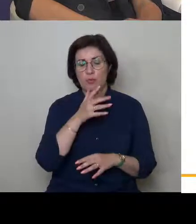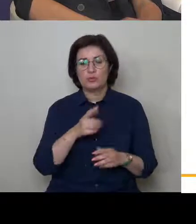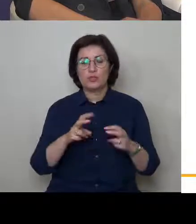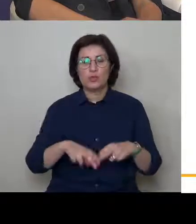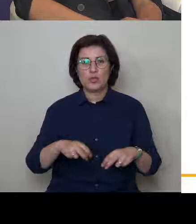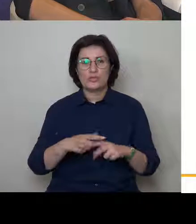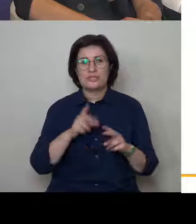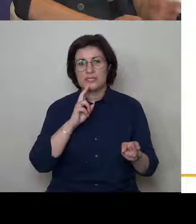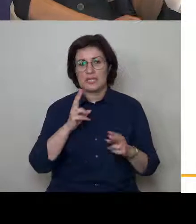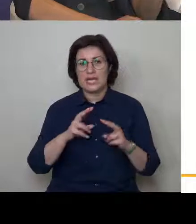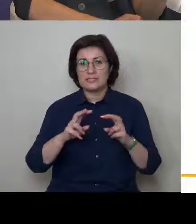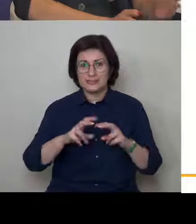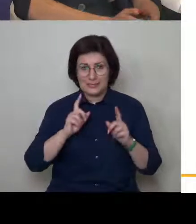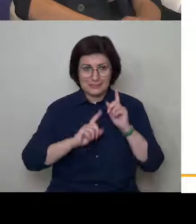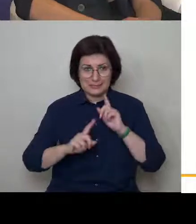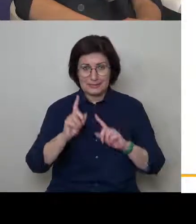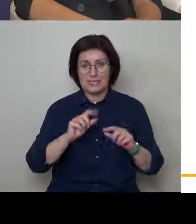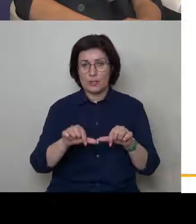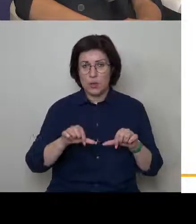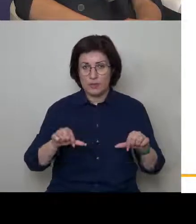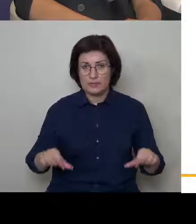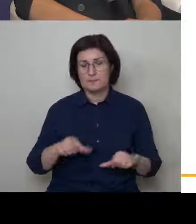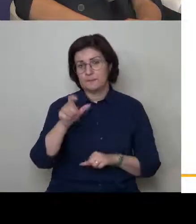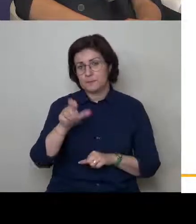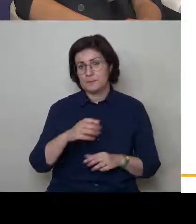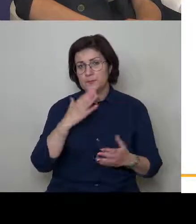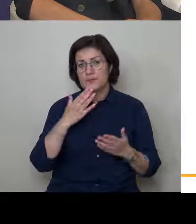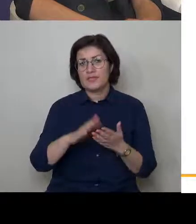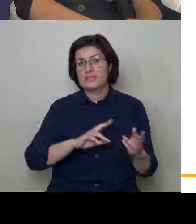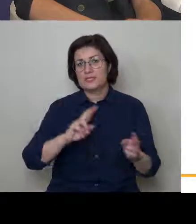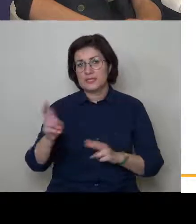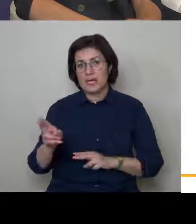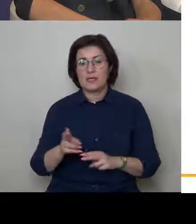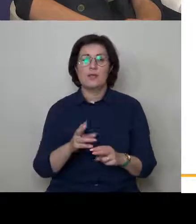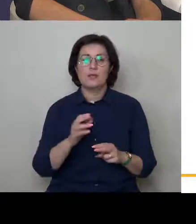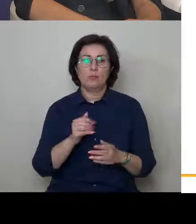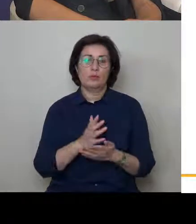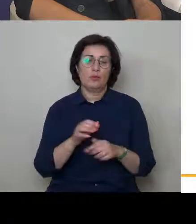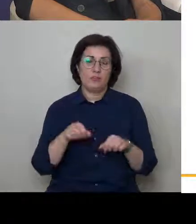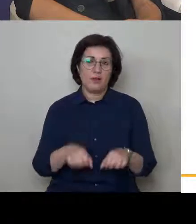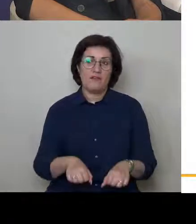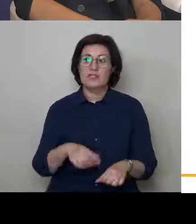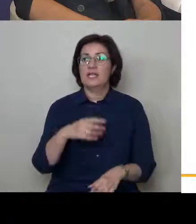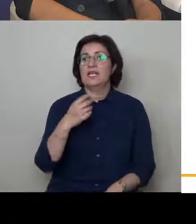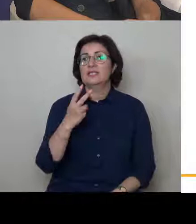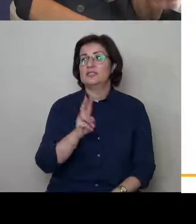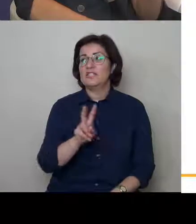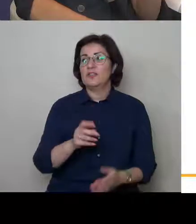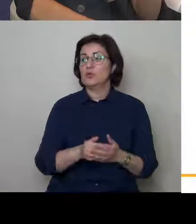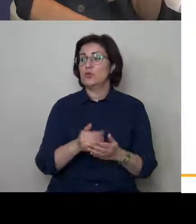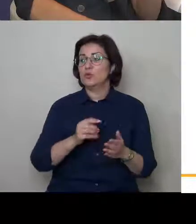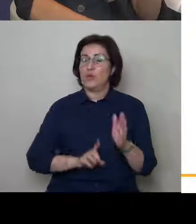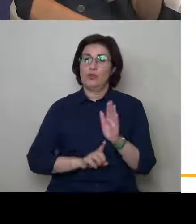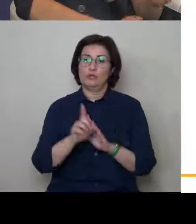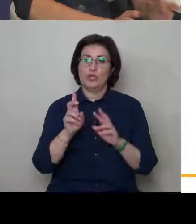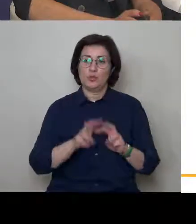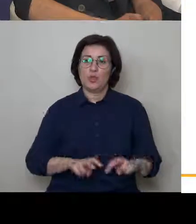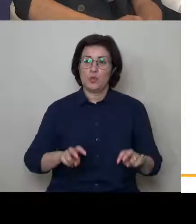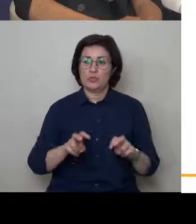were not previously known, and 2 hours before the meeting, one can still do